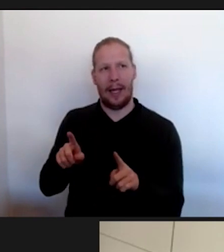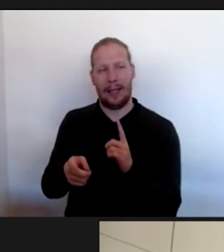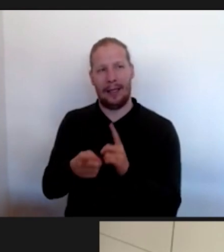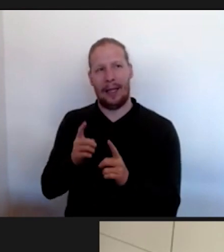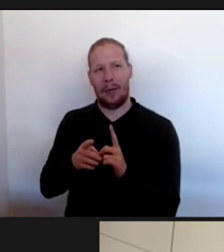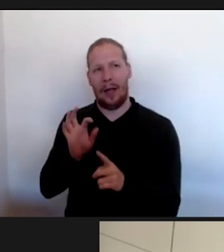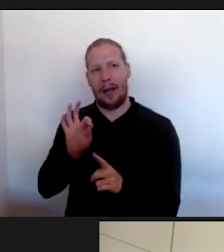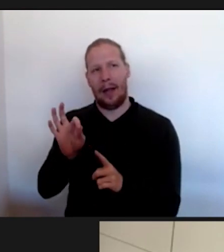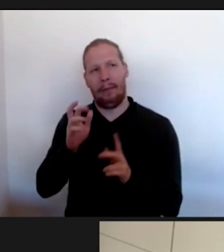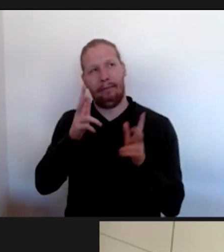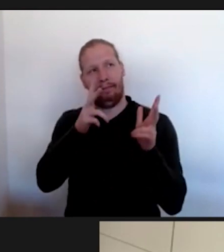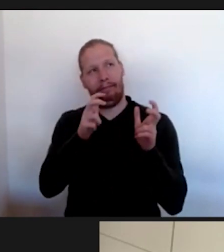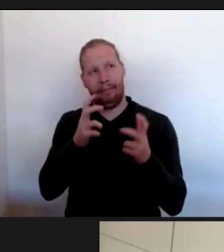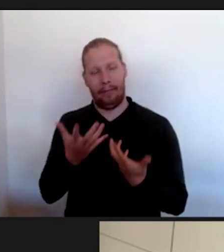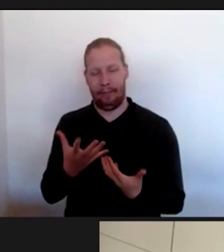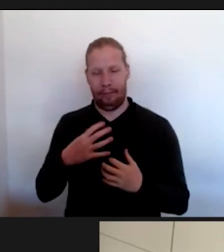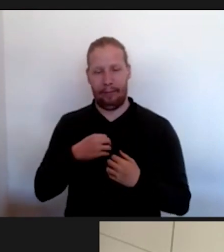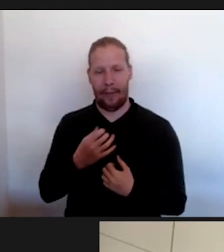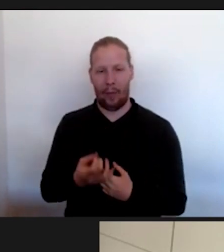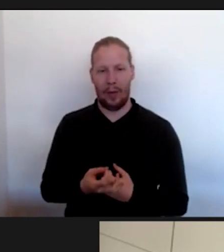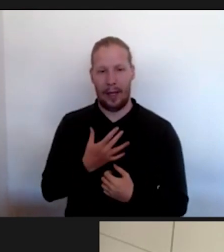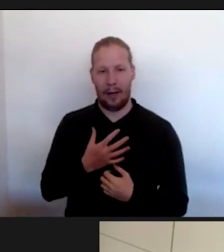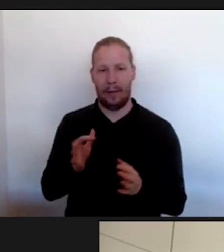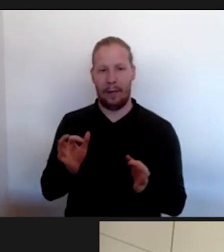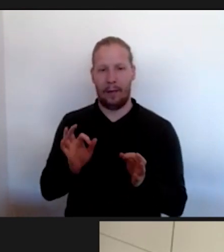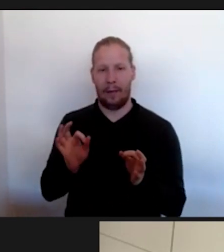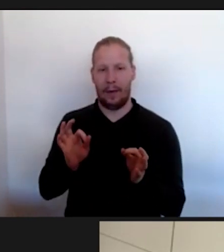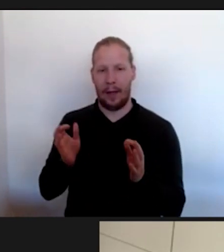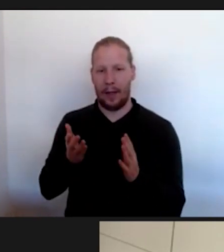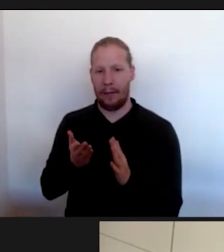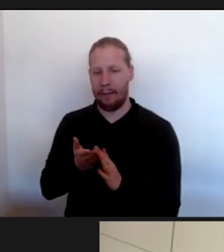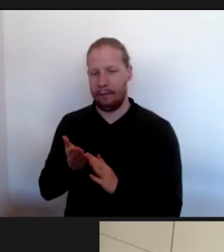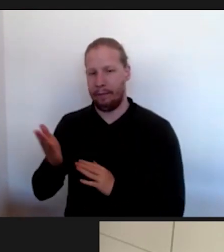who you're engaging. But right from the start,